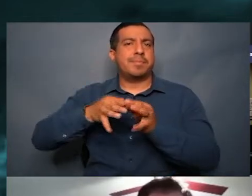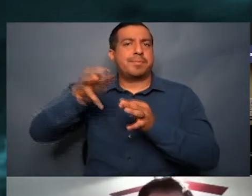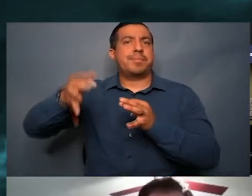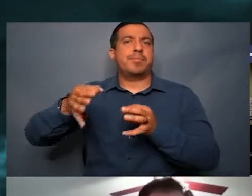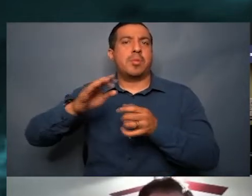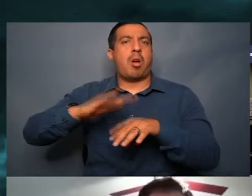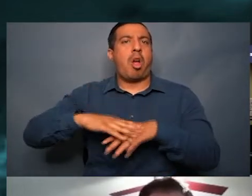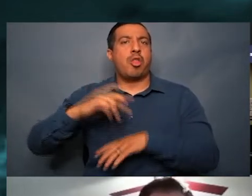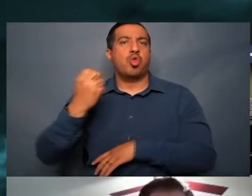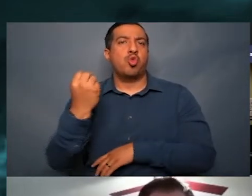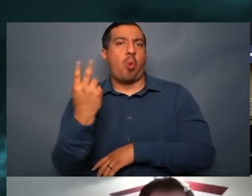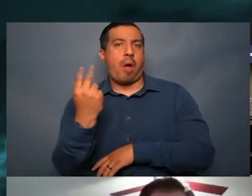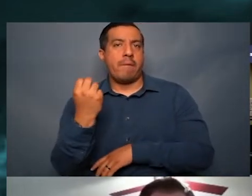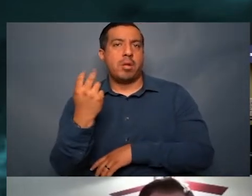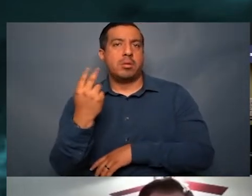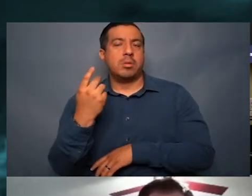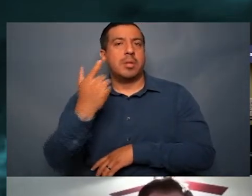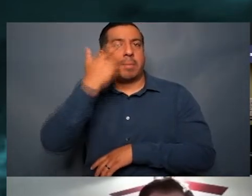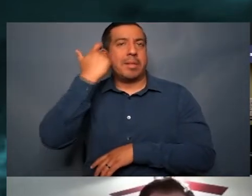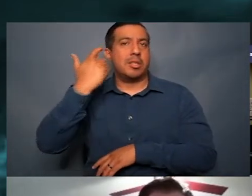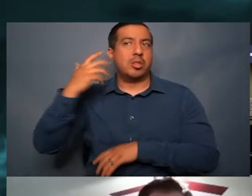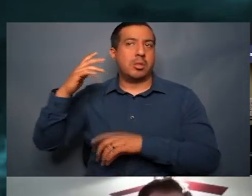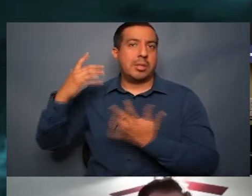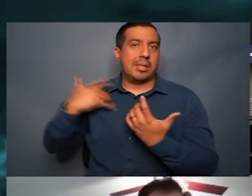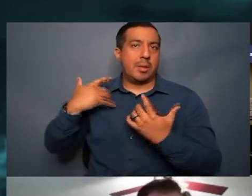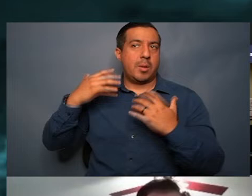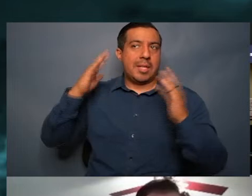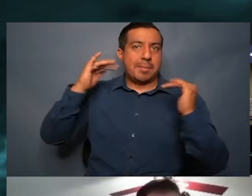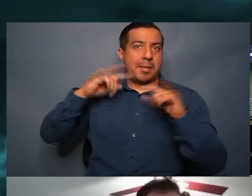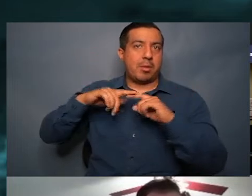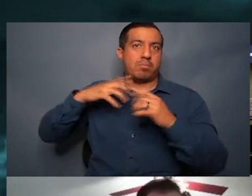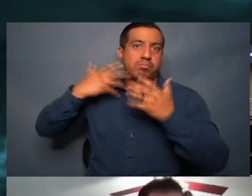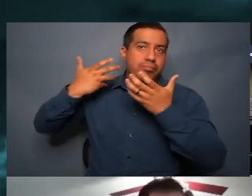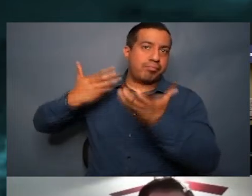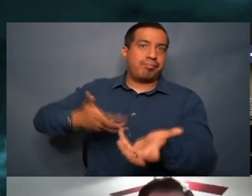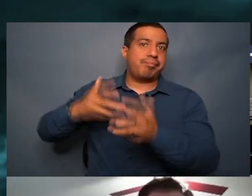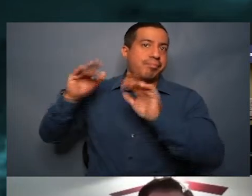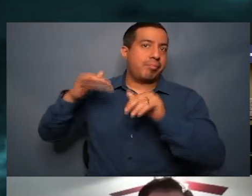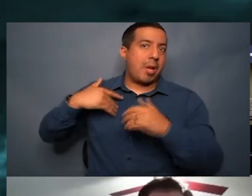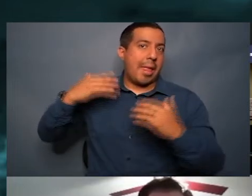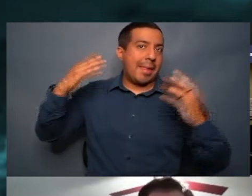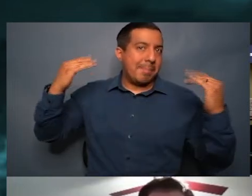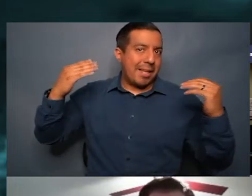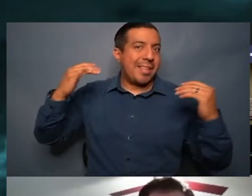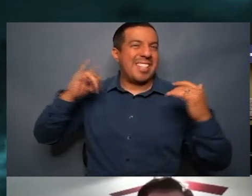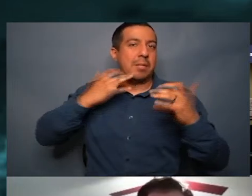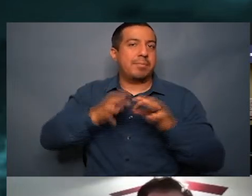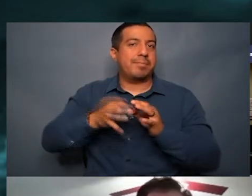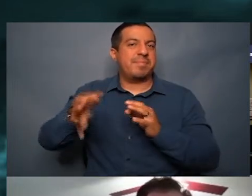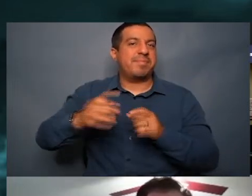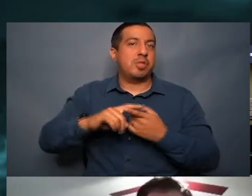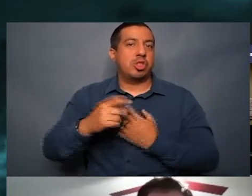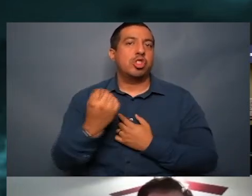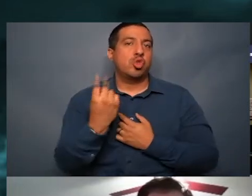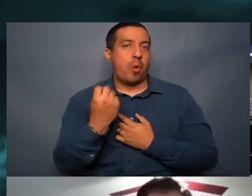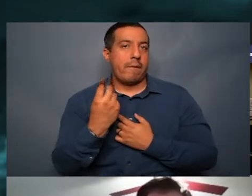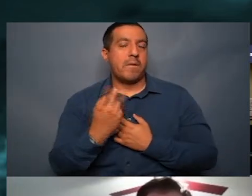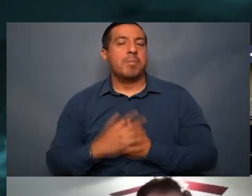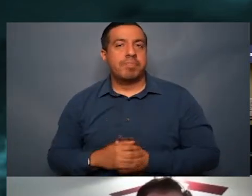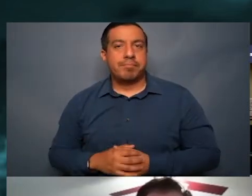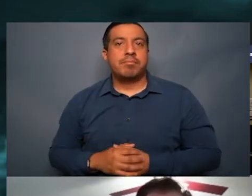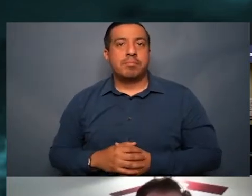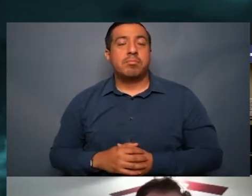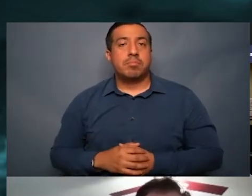12th, just because of weather expected this weekend. Pretty heavy rainfall is expected, so just want everybody to be aware of